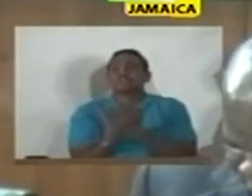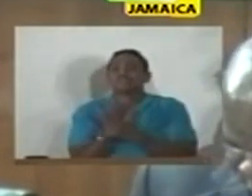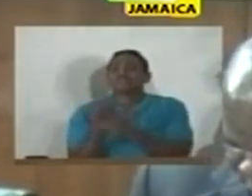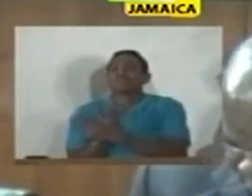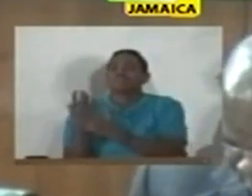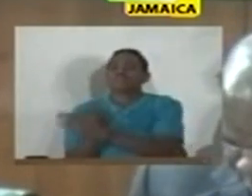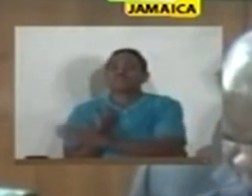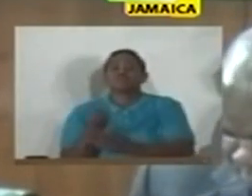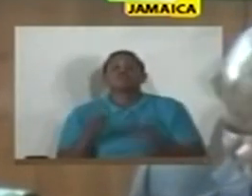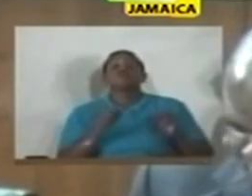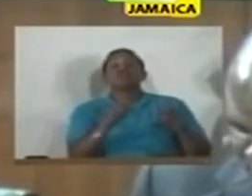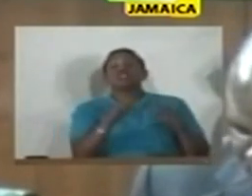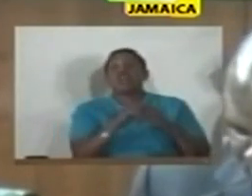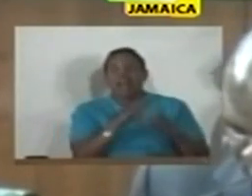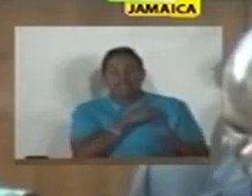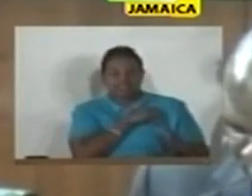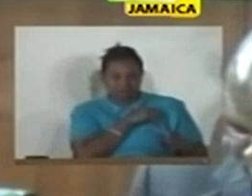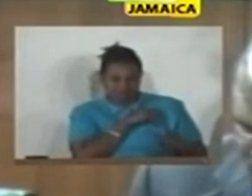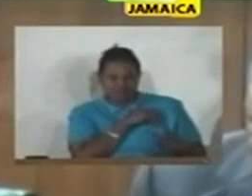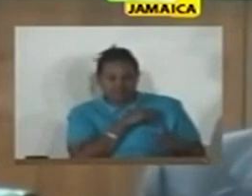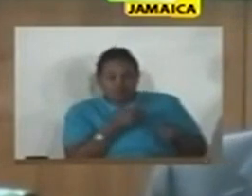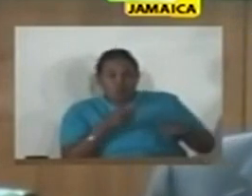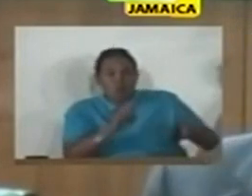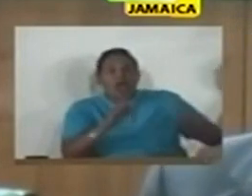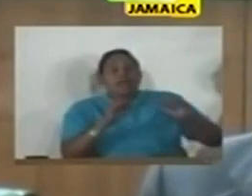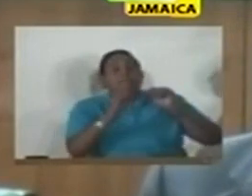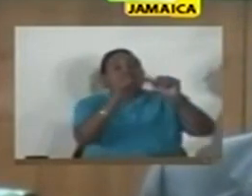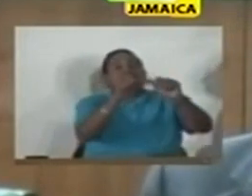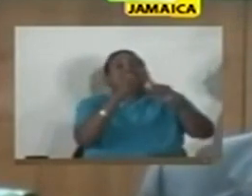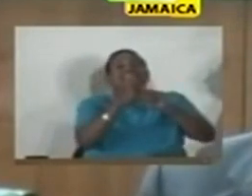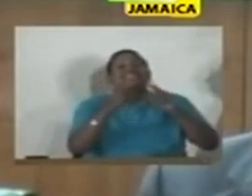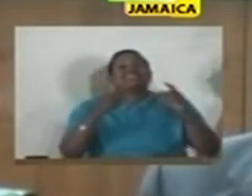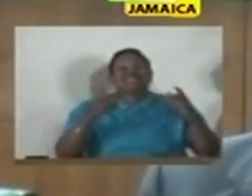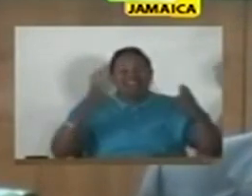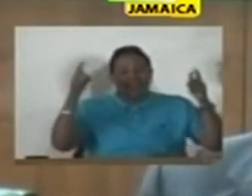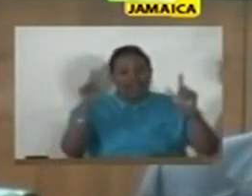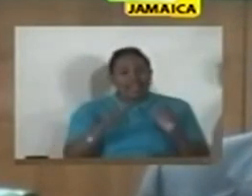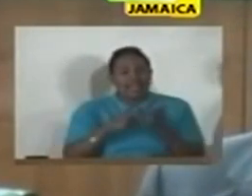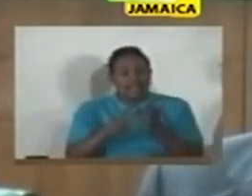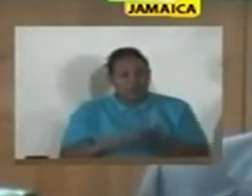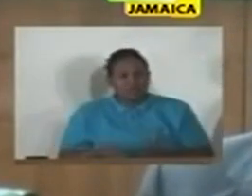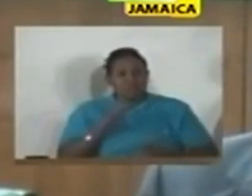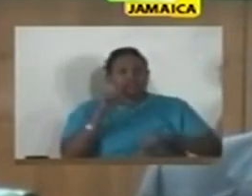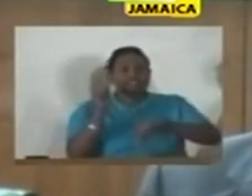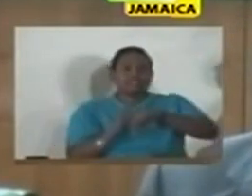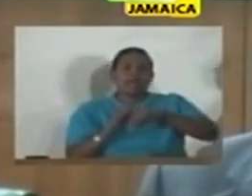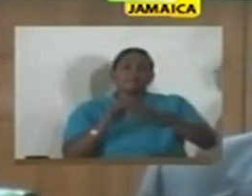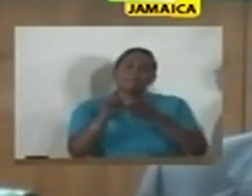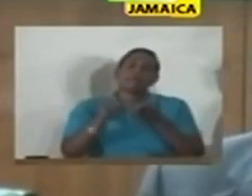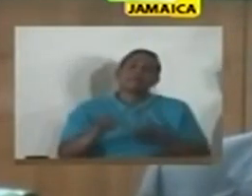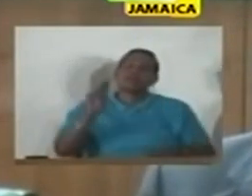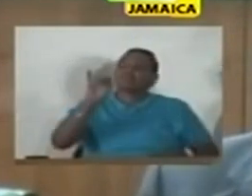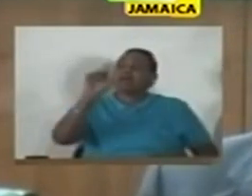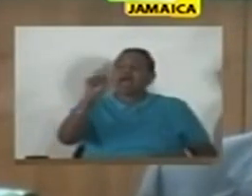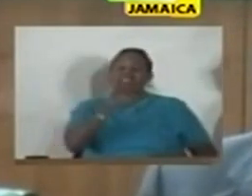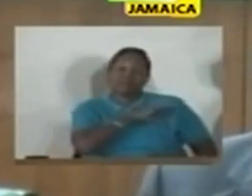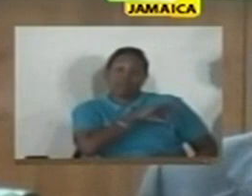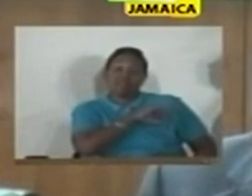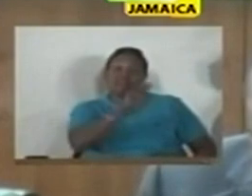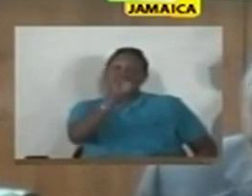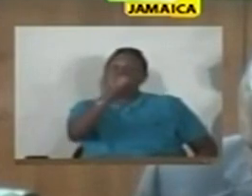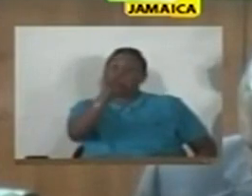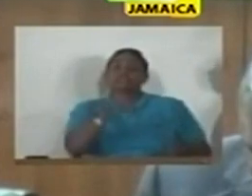within acceptable risks, while maintaining a level of liquidity to enable timely payment of NIS benefits. The